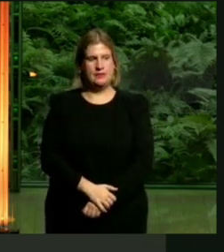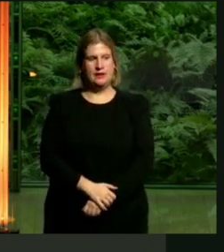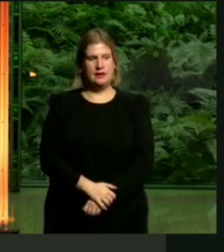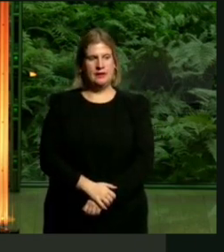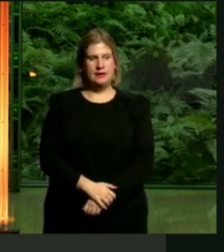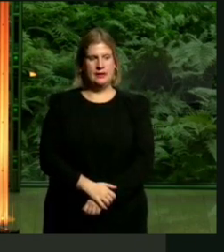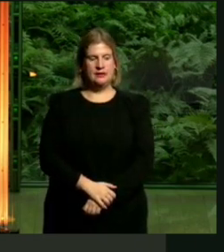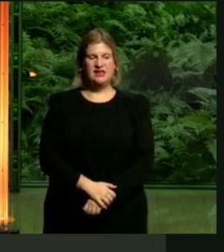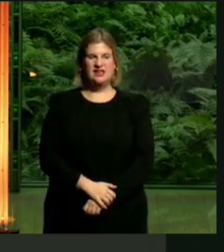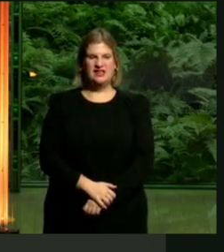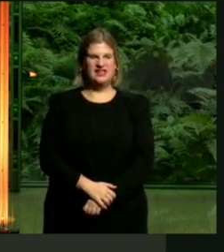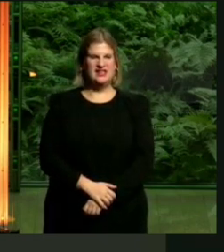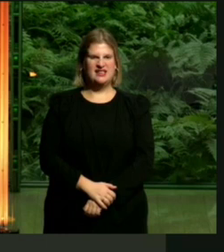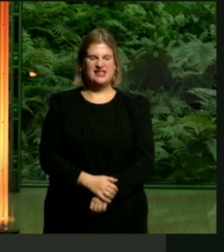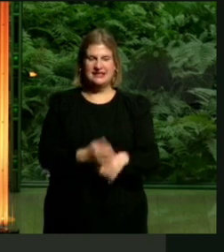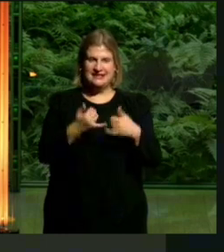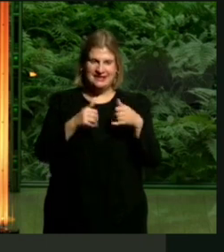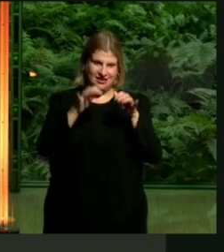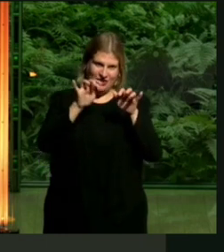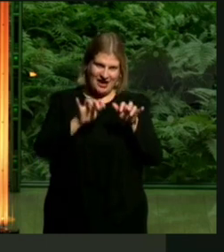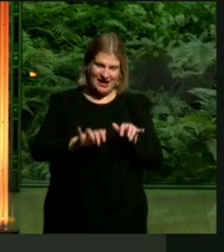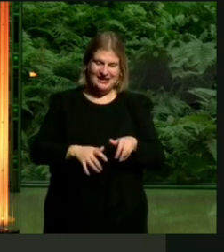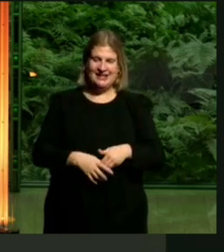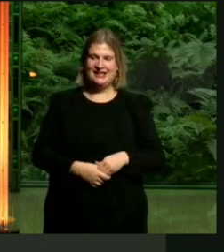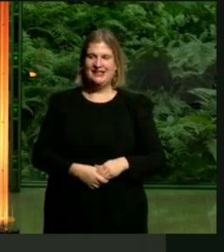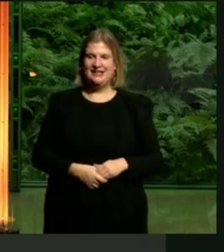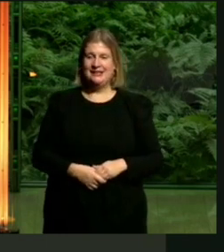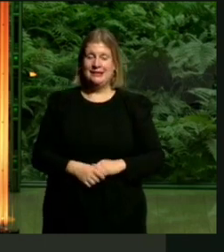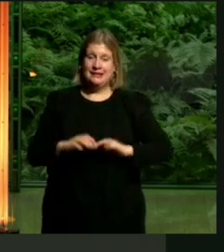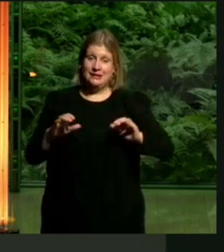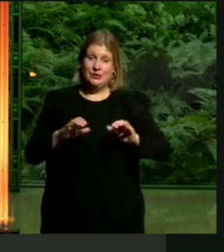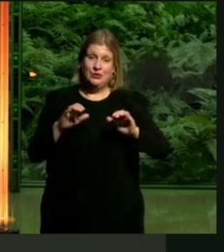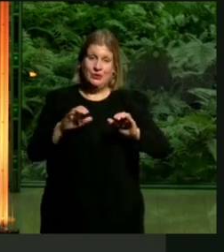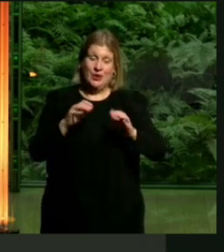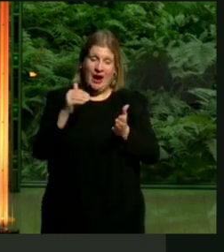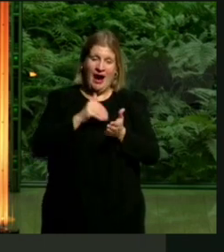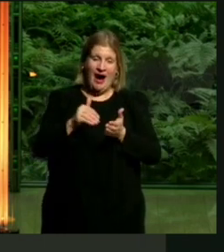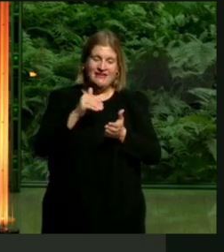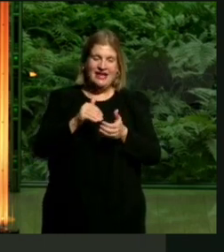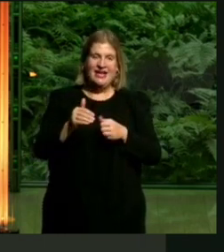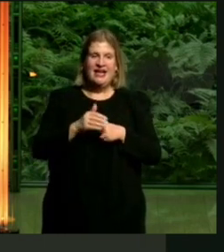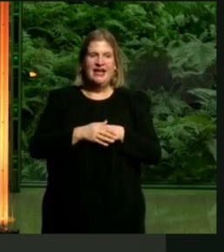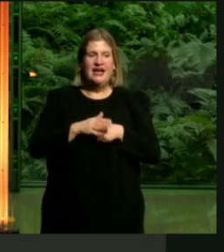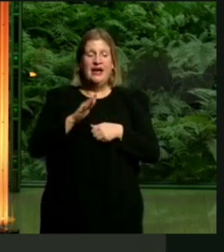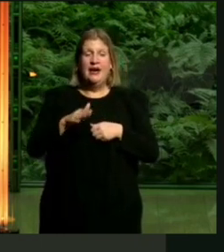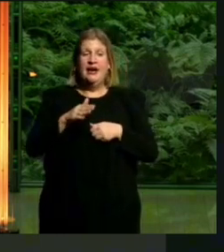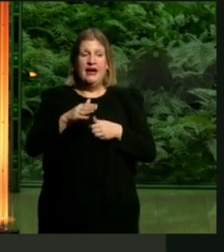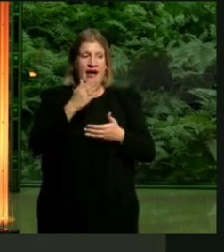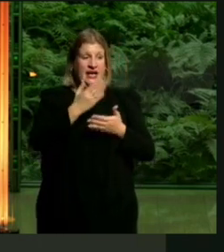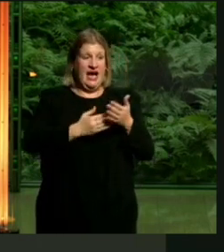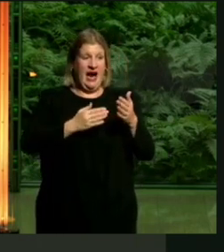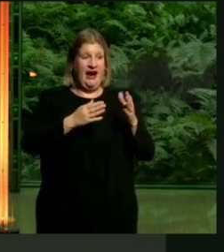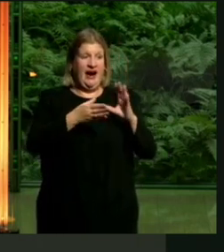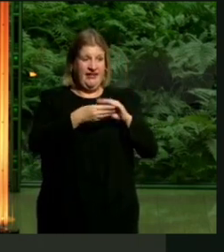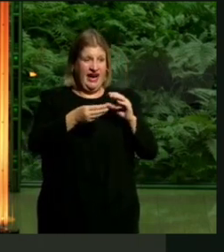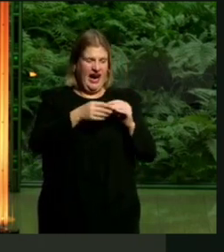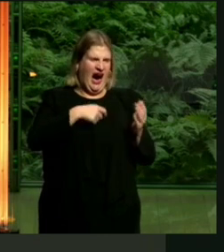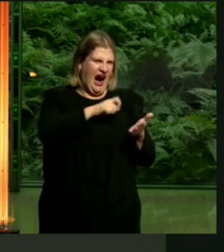And still writing it. So again, right, I do this all the time is I will actually write down some version of the prompt, but then I'll dictate it